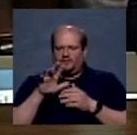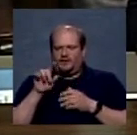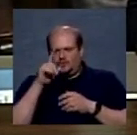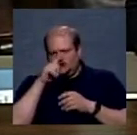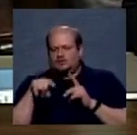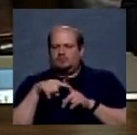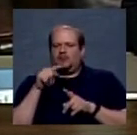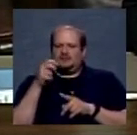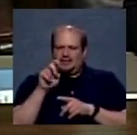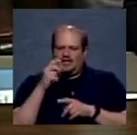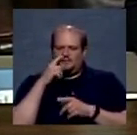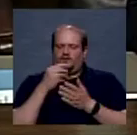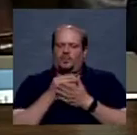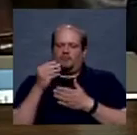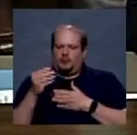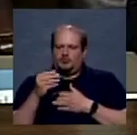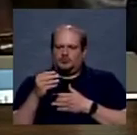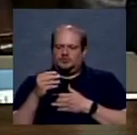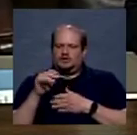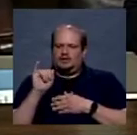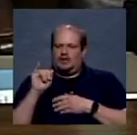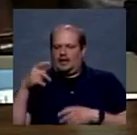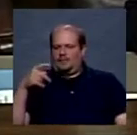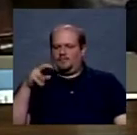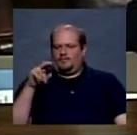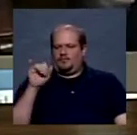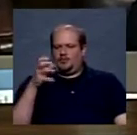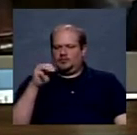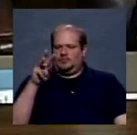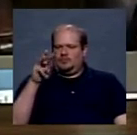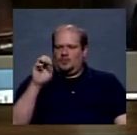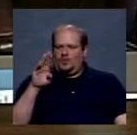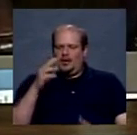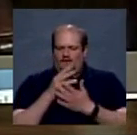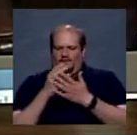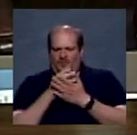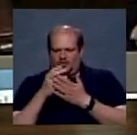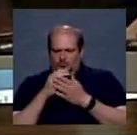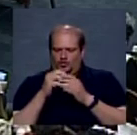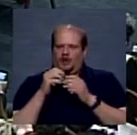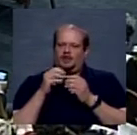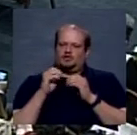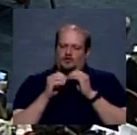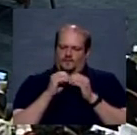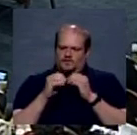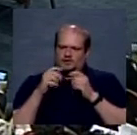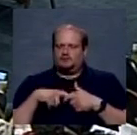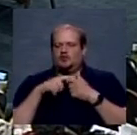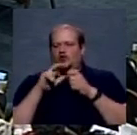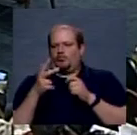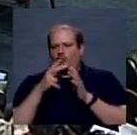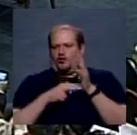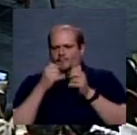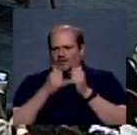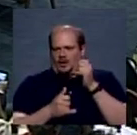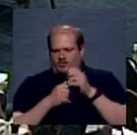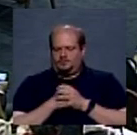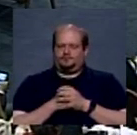$30,691.51 plus taxes for the purchase of iPrism web filtering service and maintenance. Second reading. And the rules in place on third and final